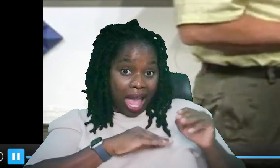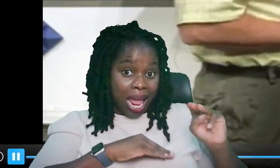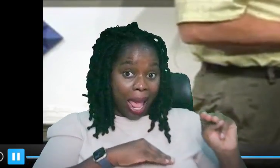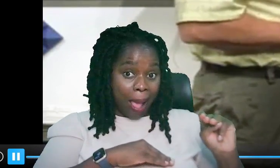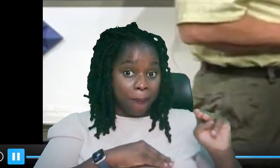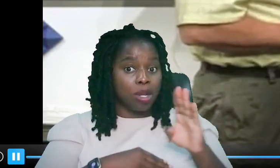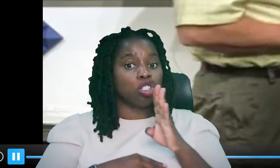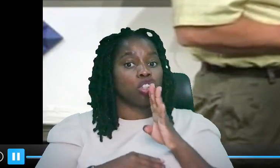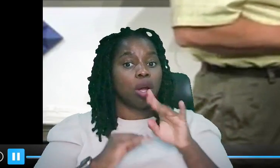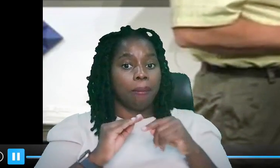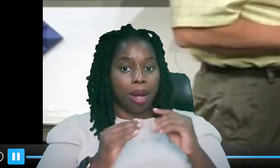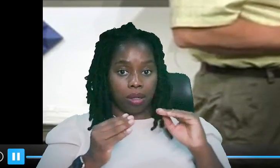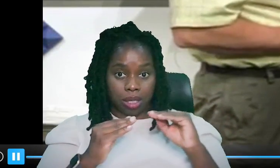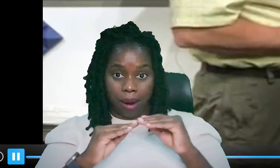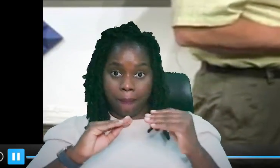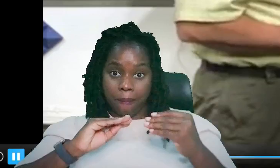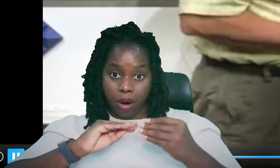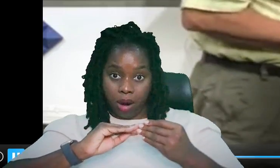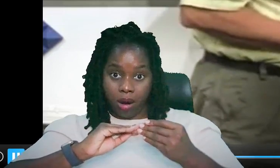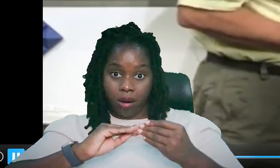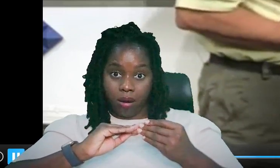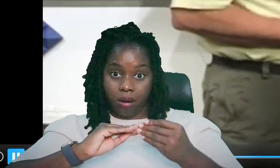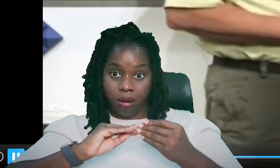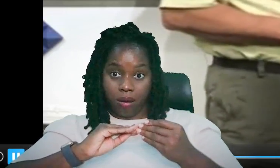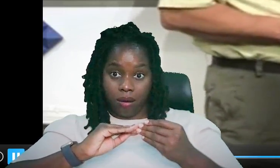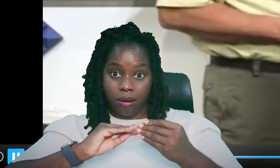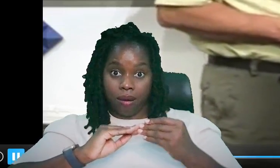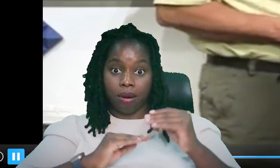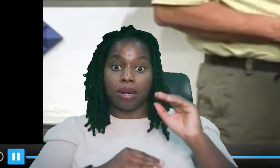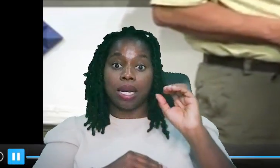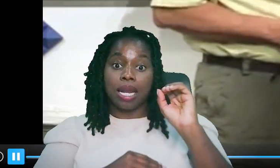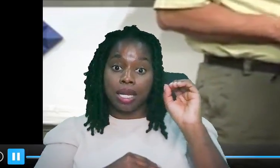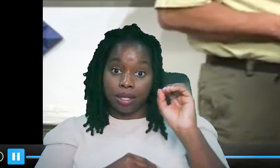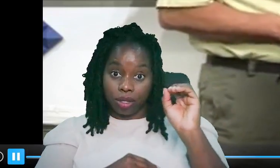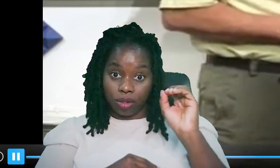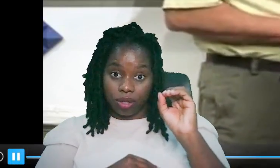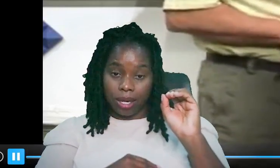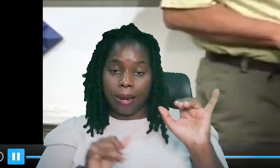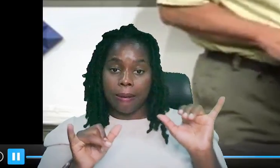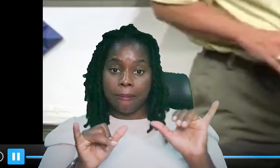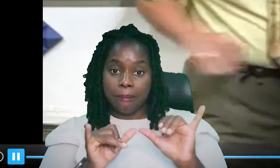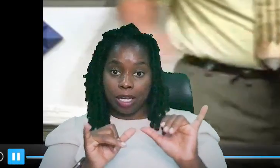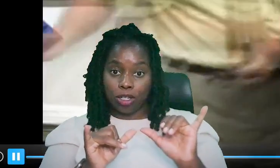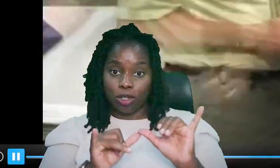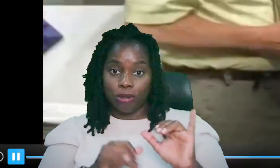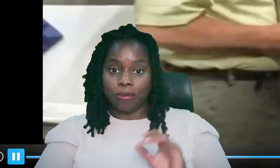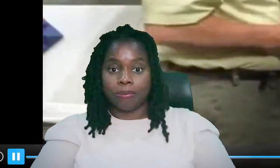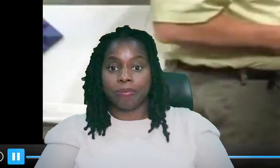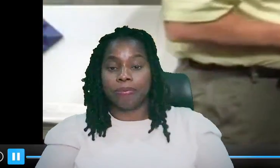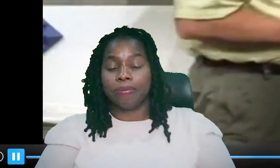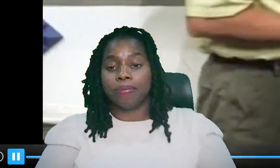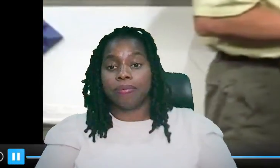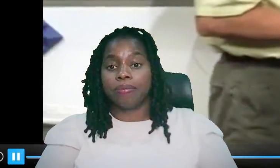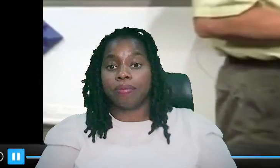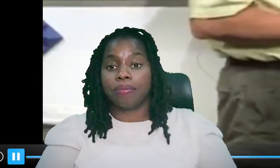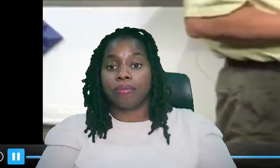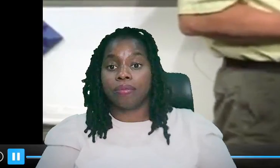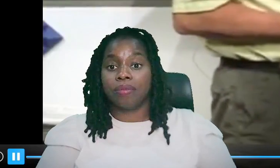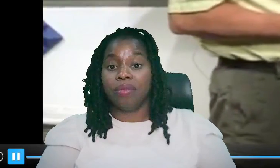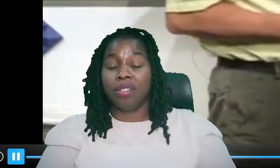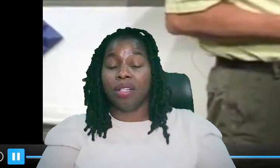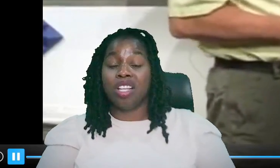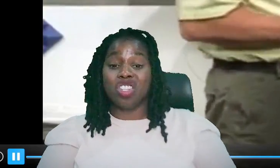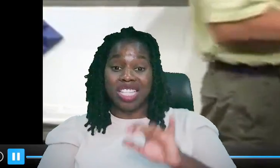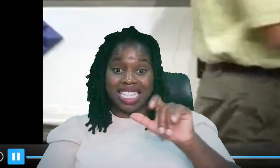angle. But if I put an M in front of it, then I'm talking about the measure of the angle. Now this